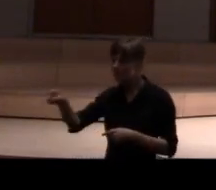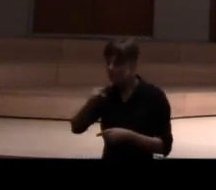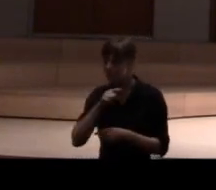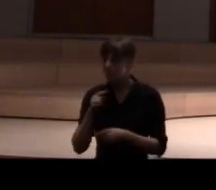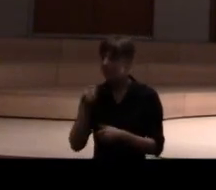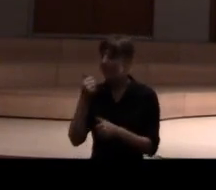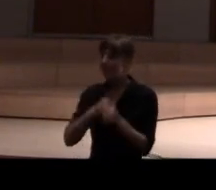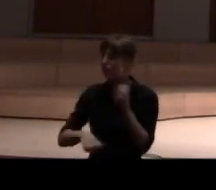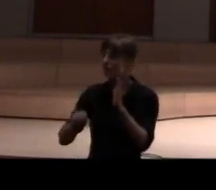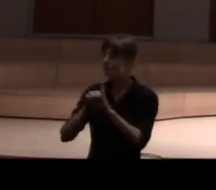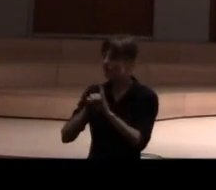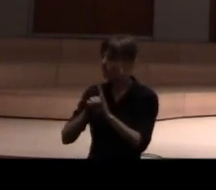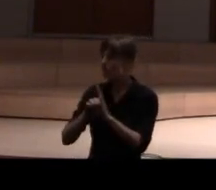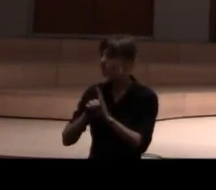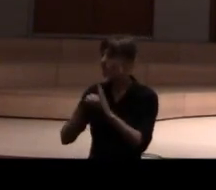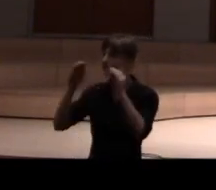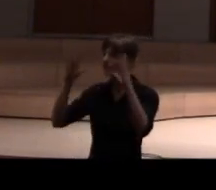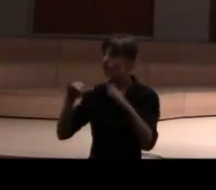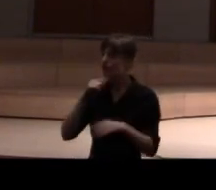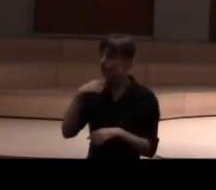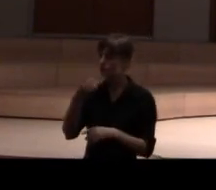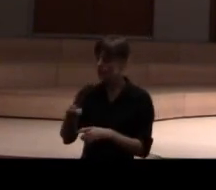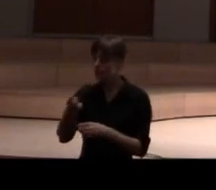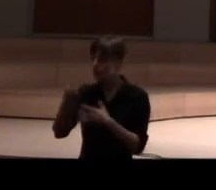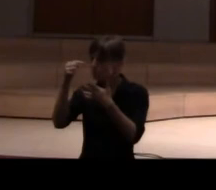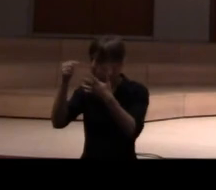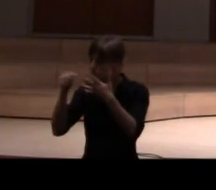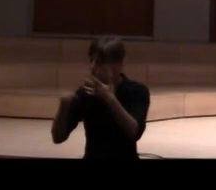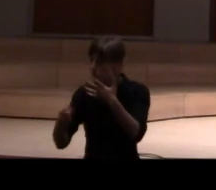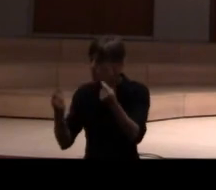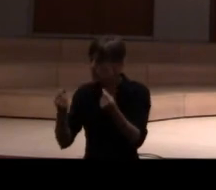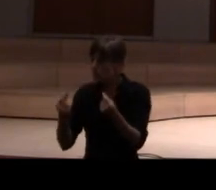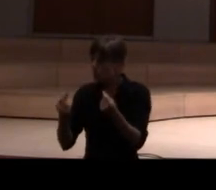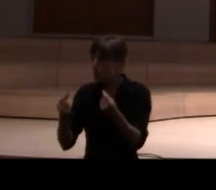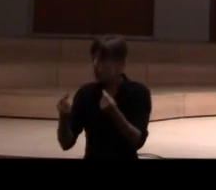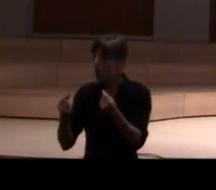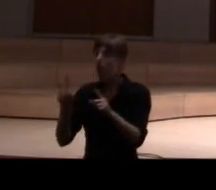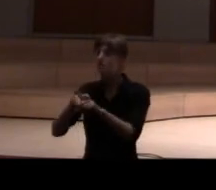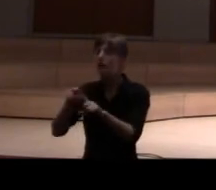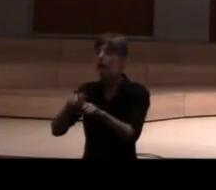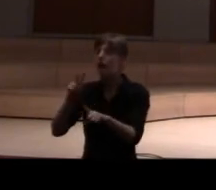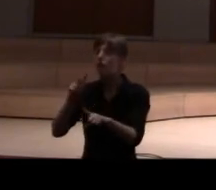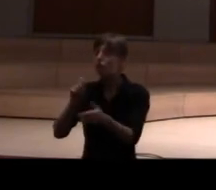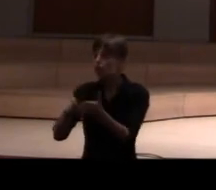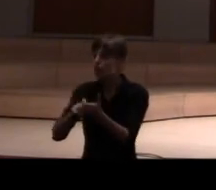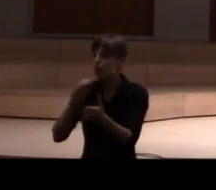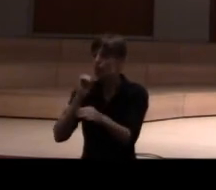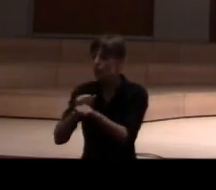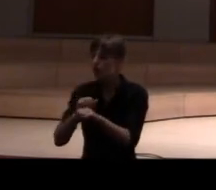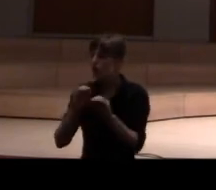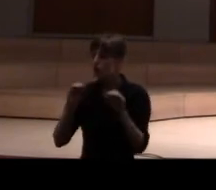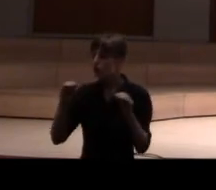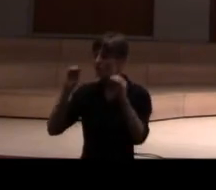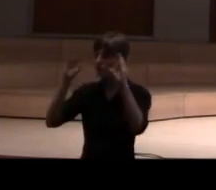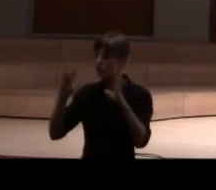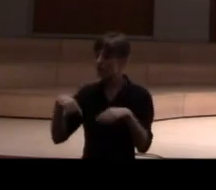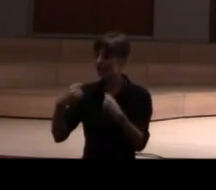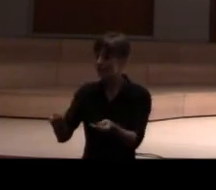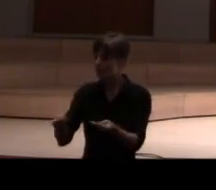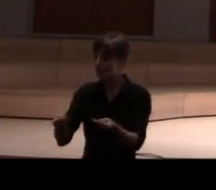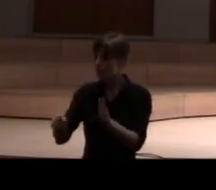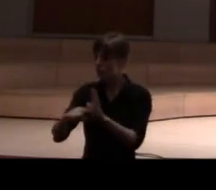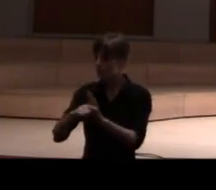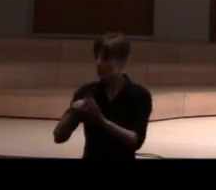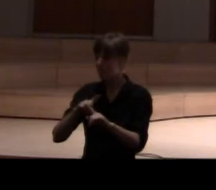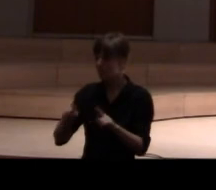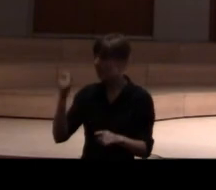they didn't have to be told what to do. They didn't have to be assigned things to write, and no teacher gave them a grade. Yet their projects are filled with